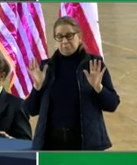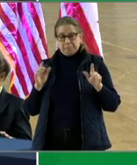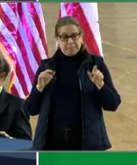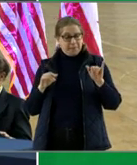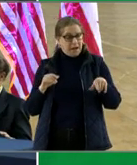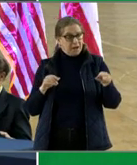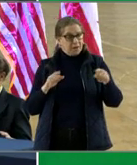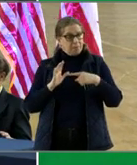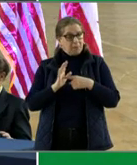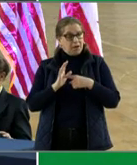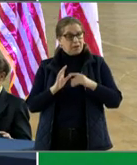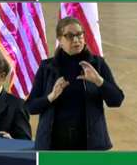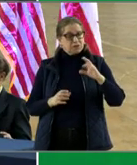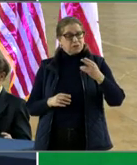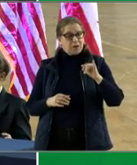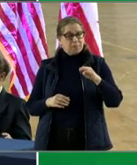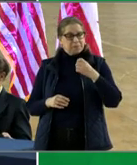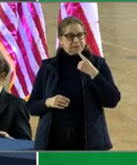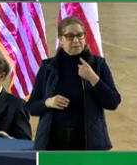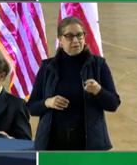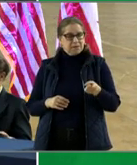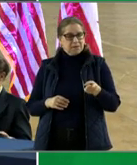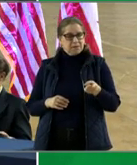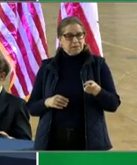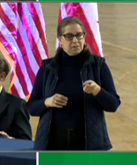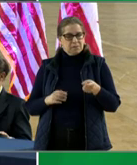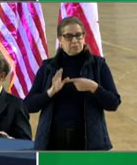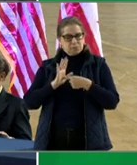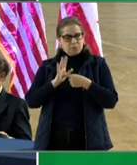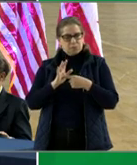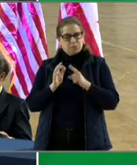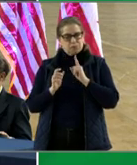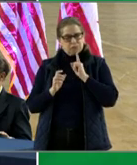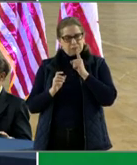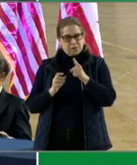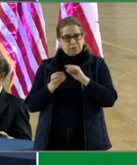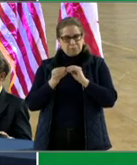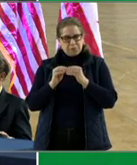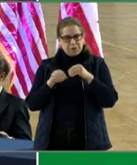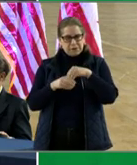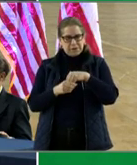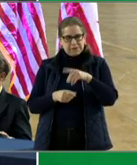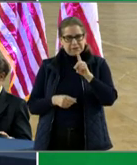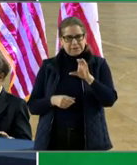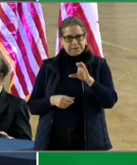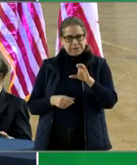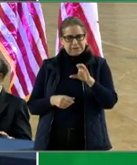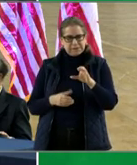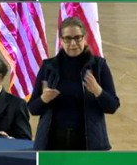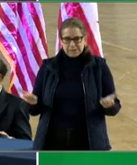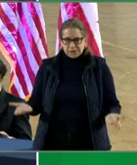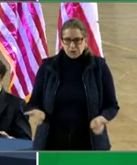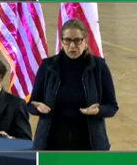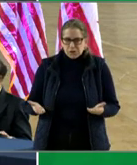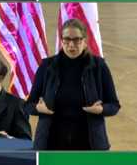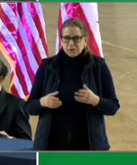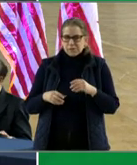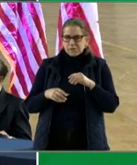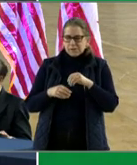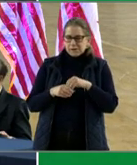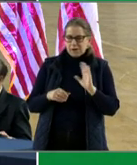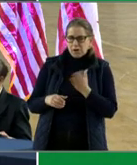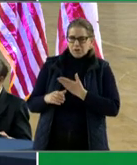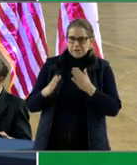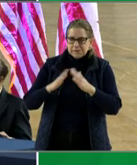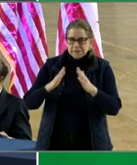think represents what we're seeing on the ground in the district, our healthcare system, and our city. And that's what we